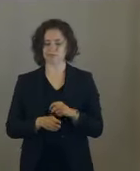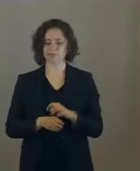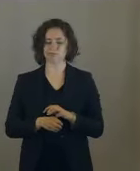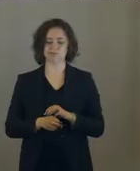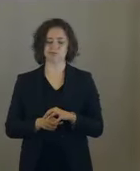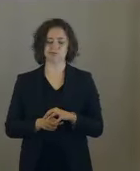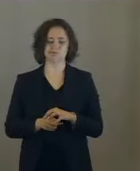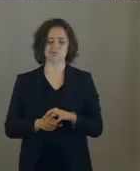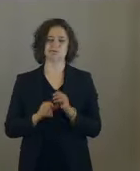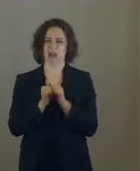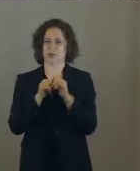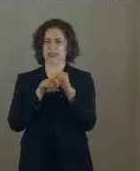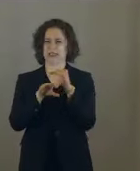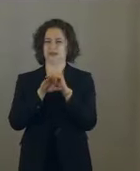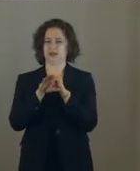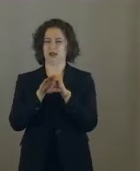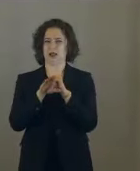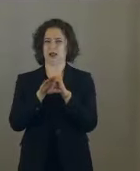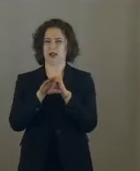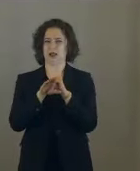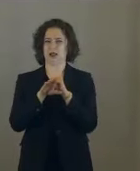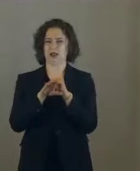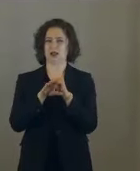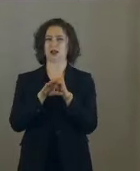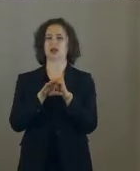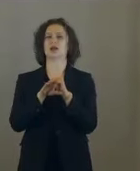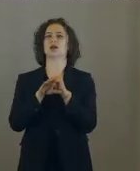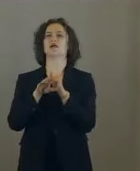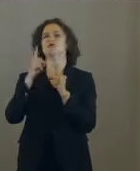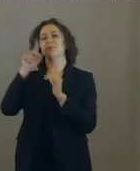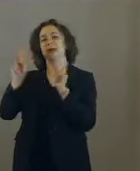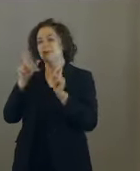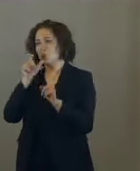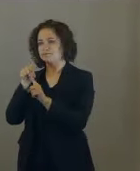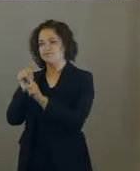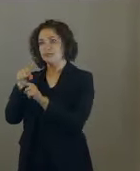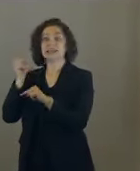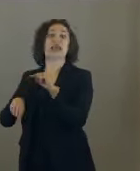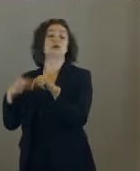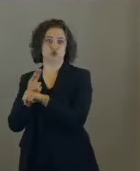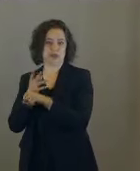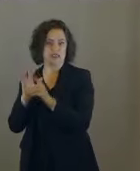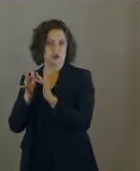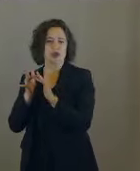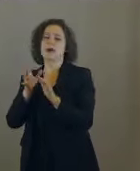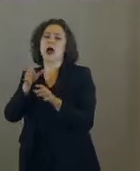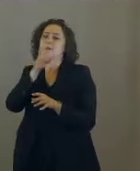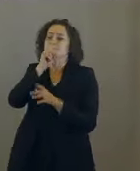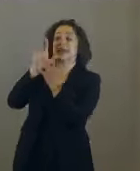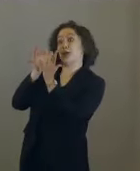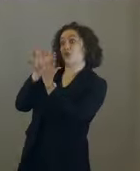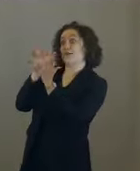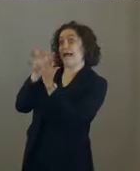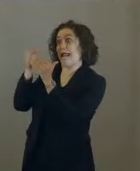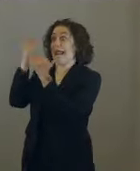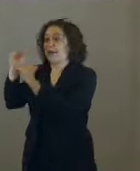How accessible would this be for people without the capability to use the internet? And I'm not talking about bandwidth, but